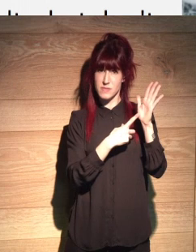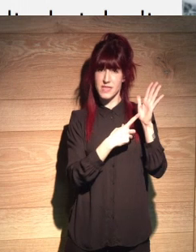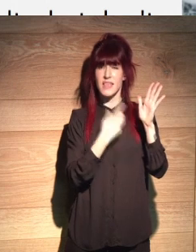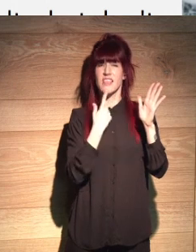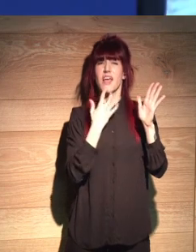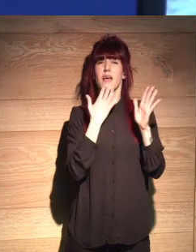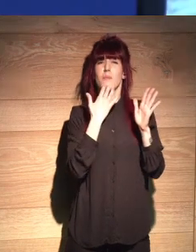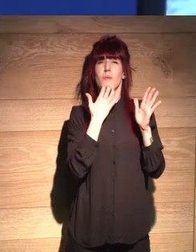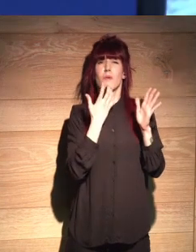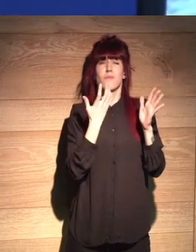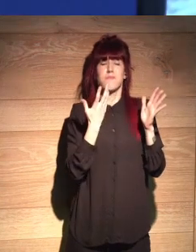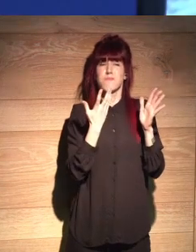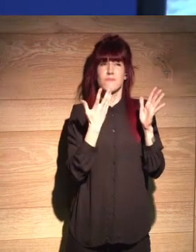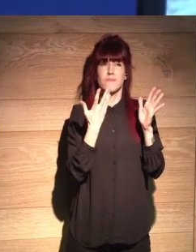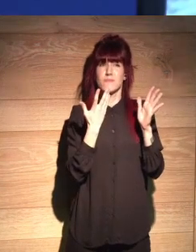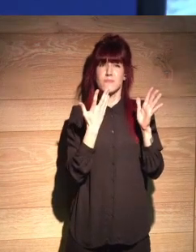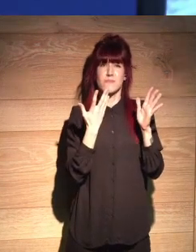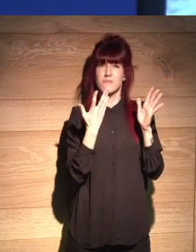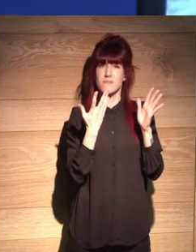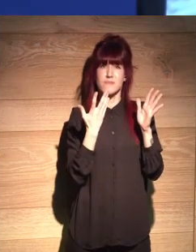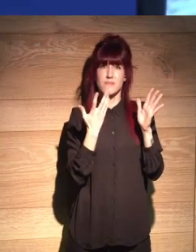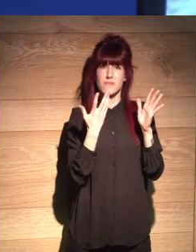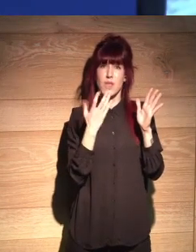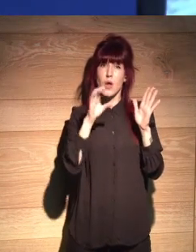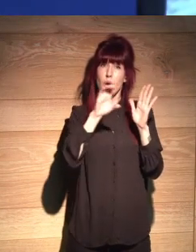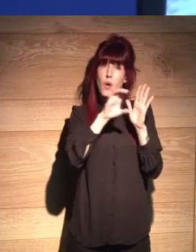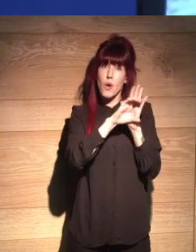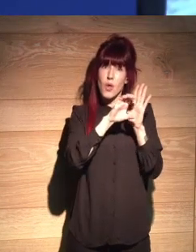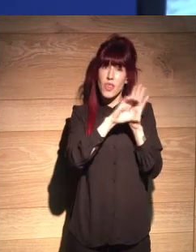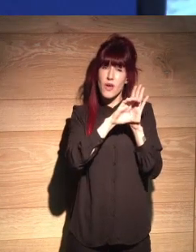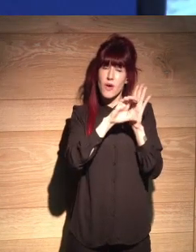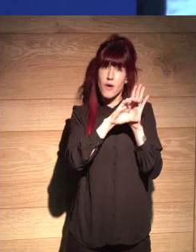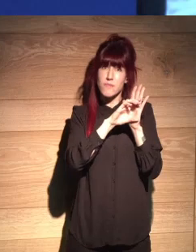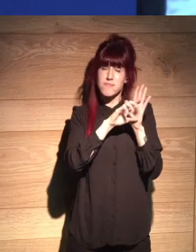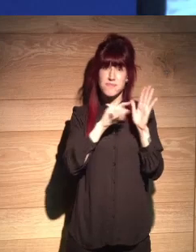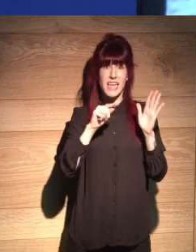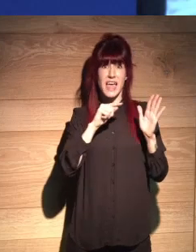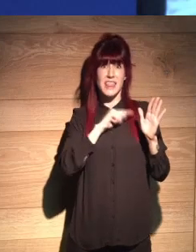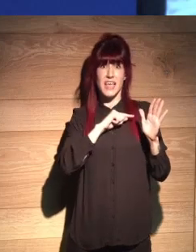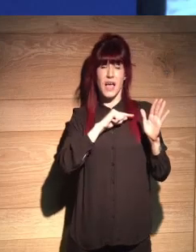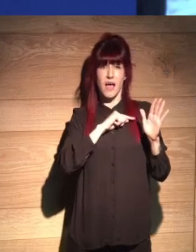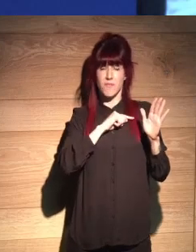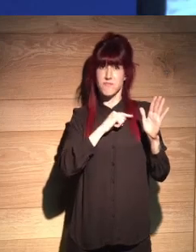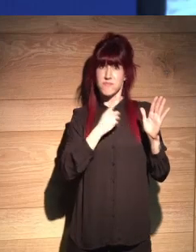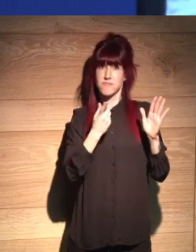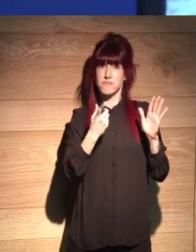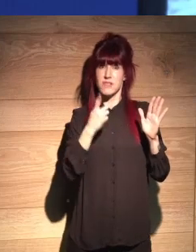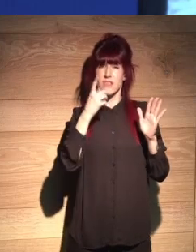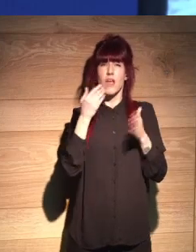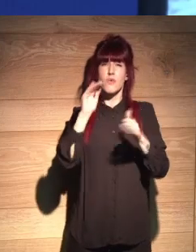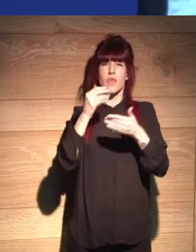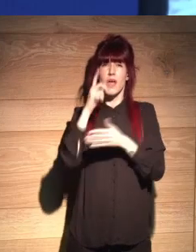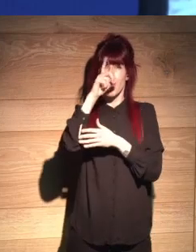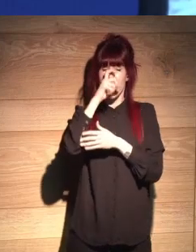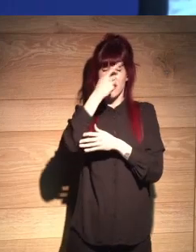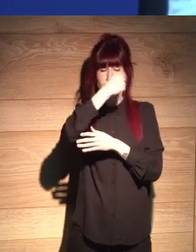example of code of conduct and how it helps us to navigate, and it helps us to remind ourselves when we're